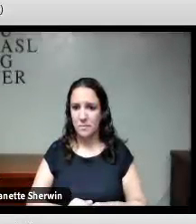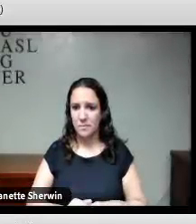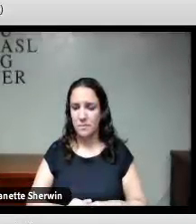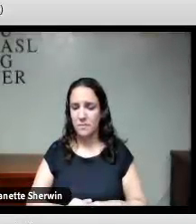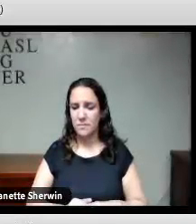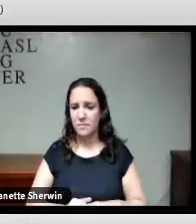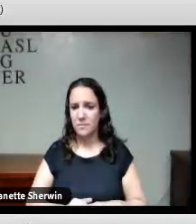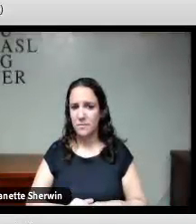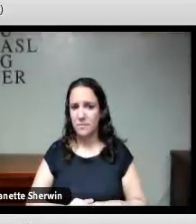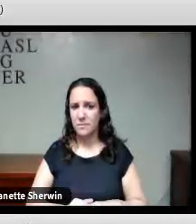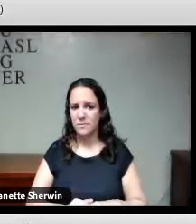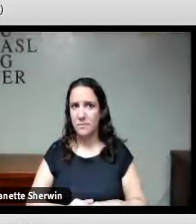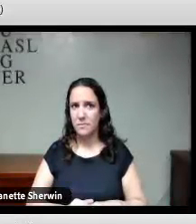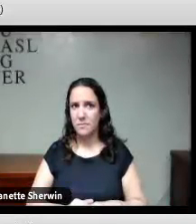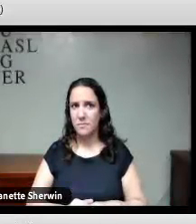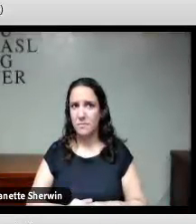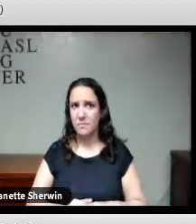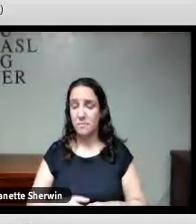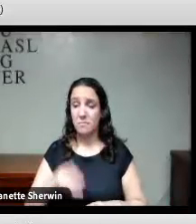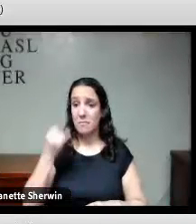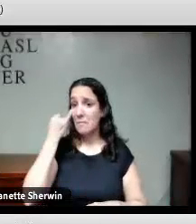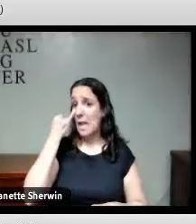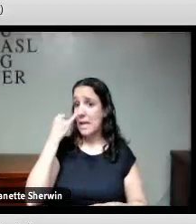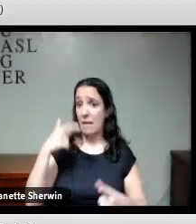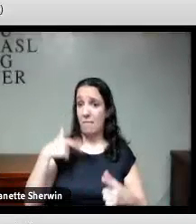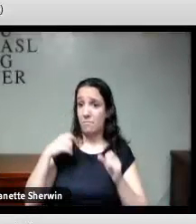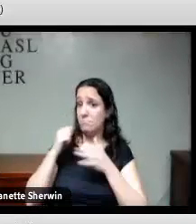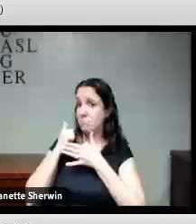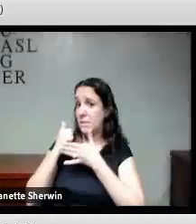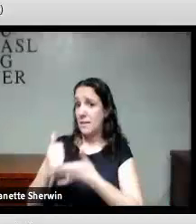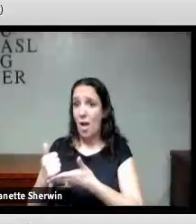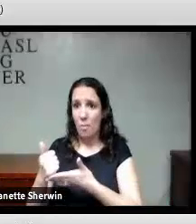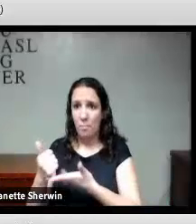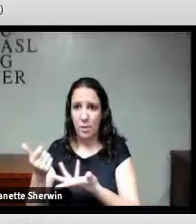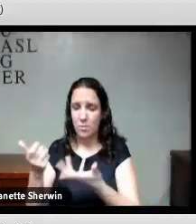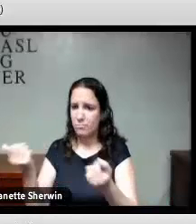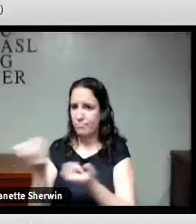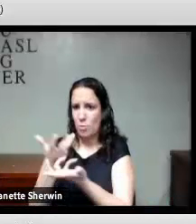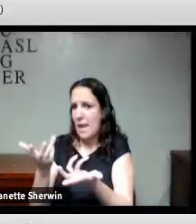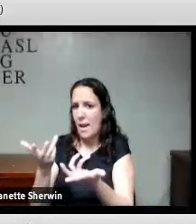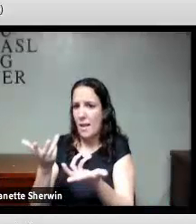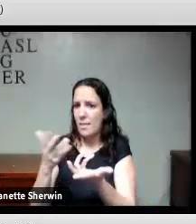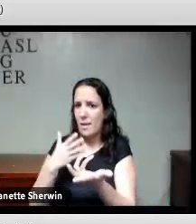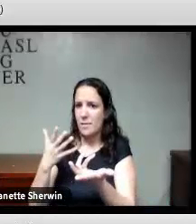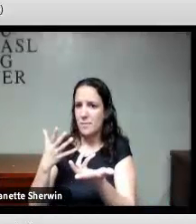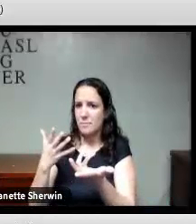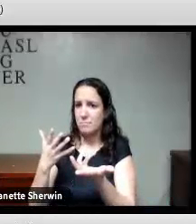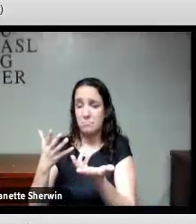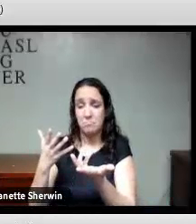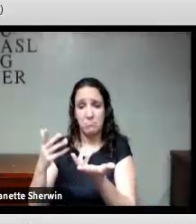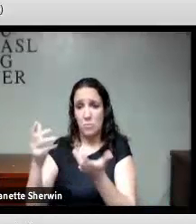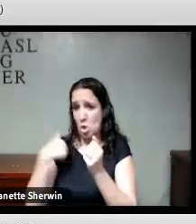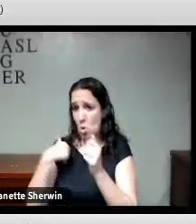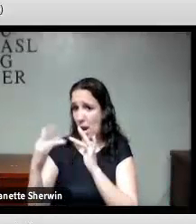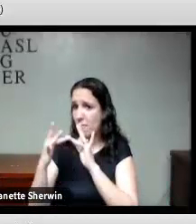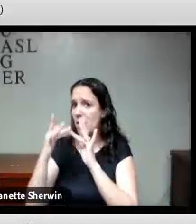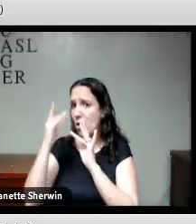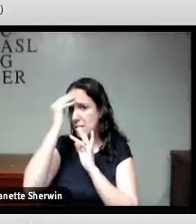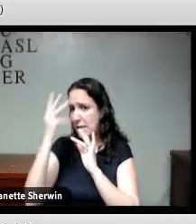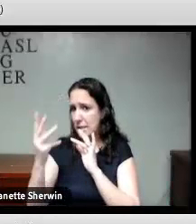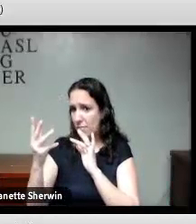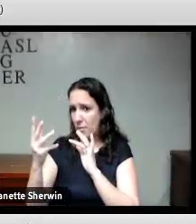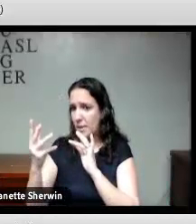In the meantime, if there's anything I can ever do for you or help you flesh something out a little deeper or whatever, you have my contact information at the bottom of